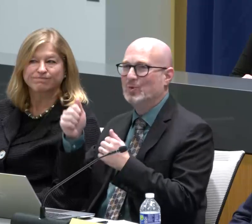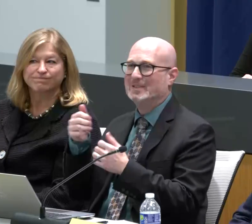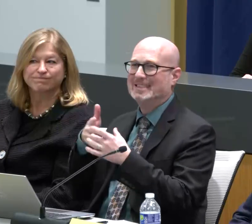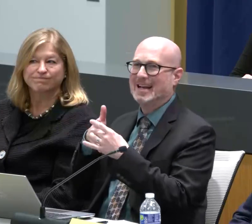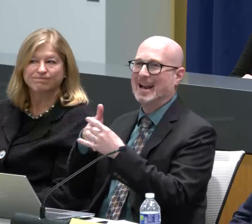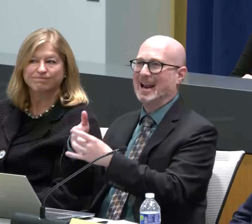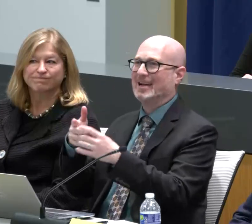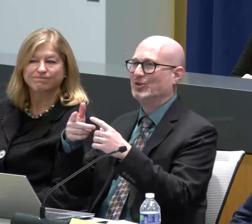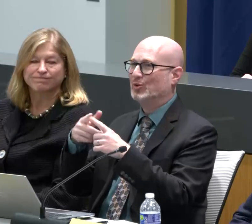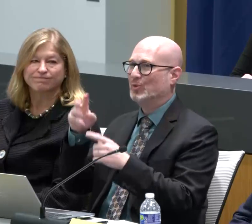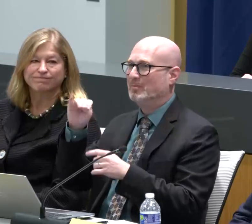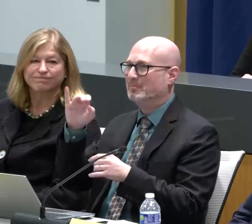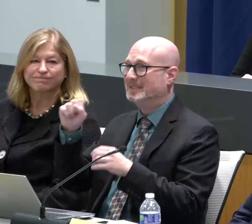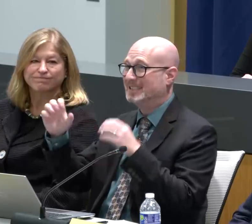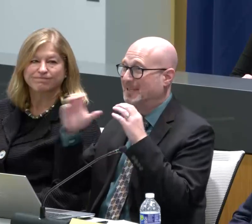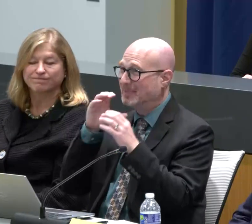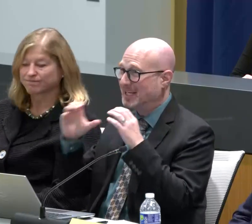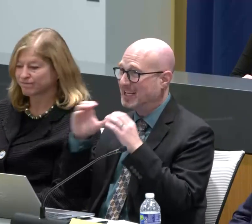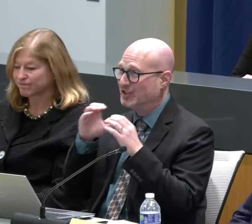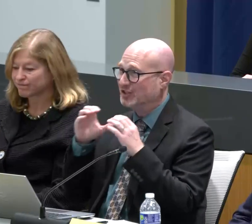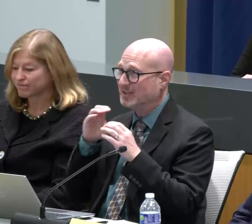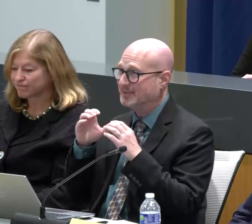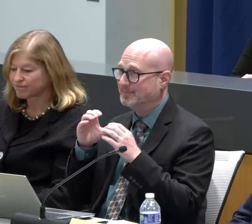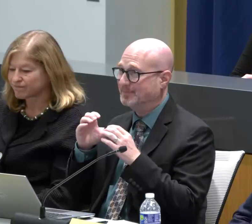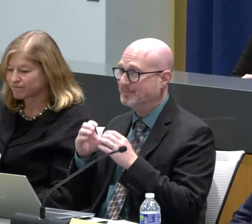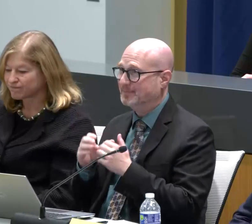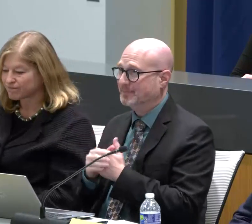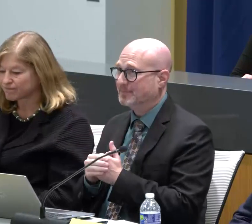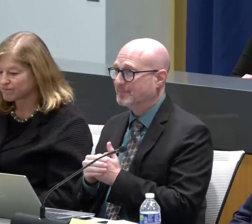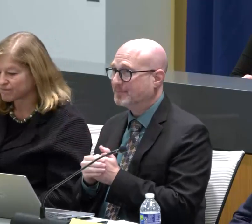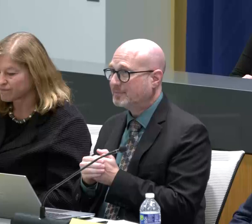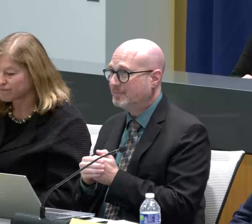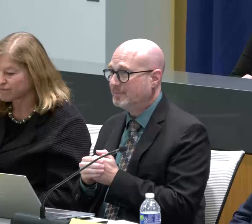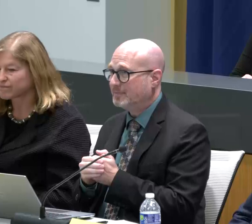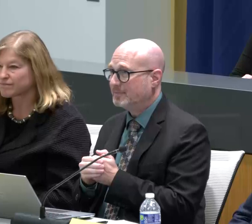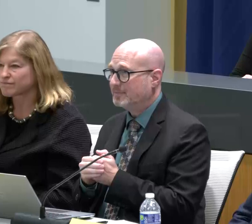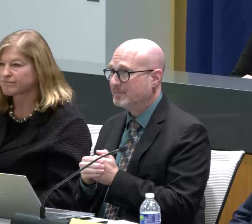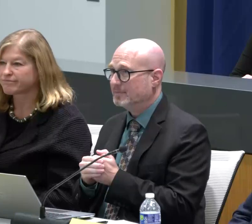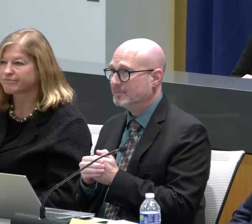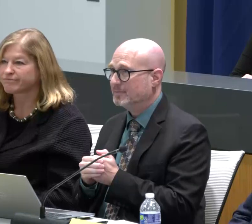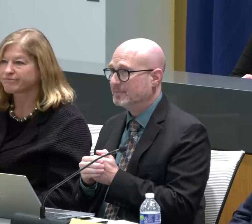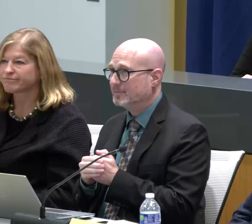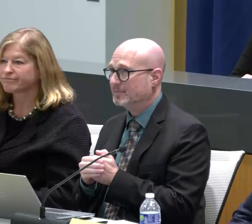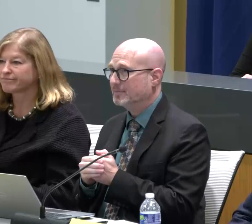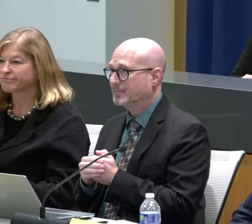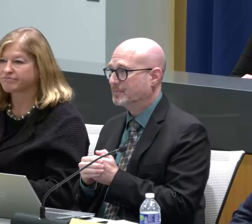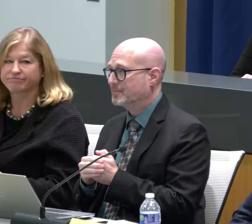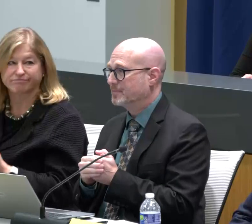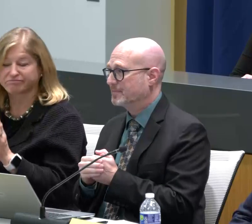But none of the first responders sign ASL, so that led to a lot of miscommunication.